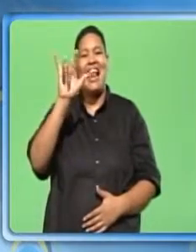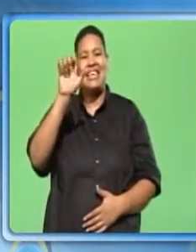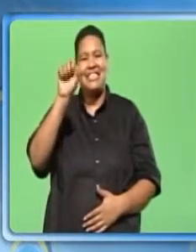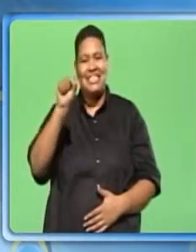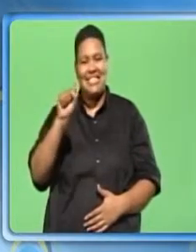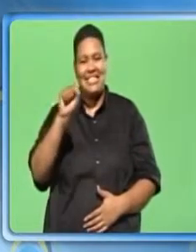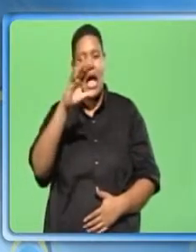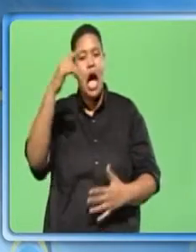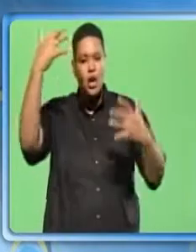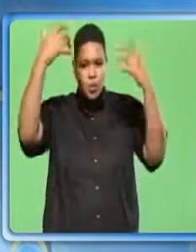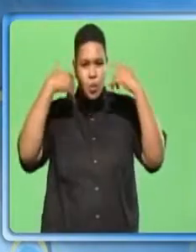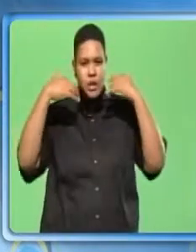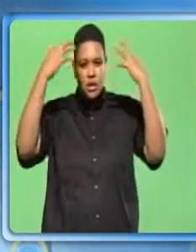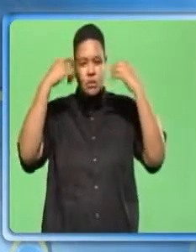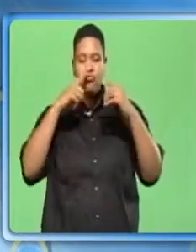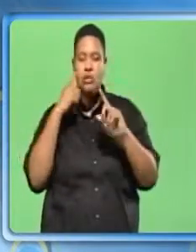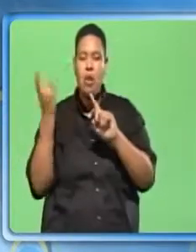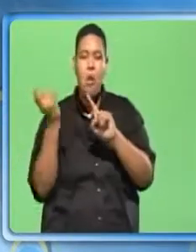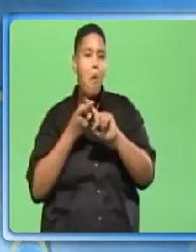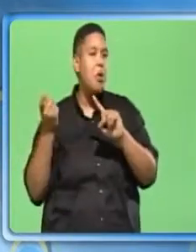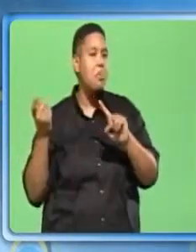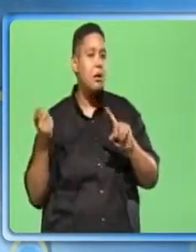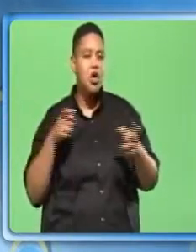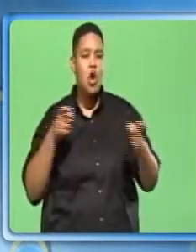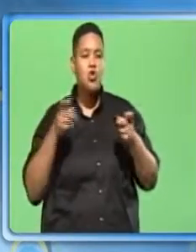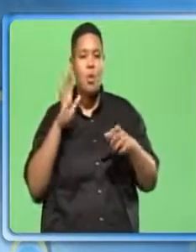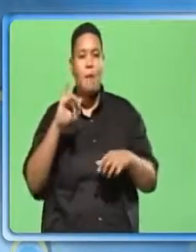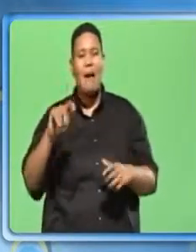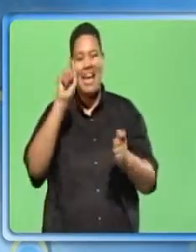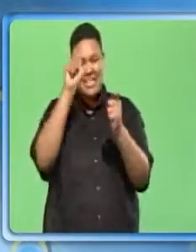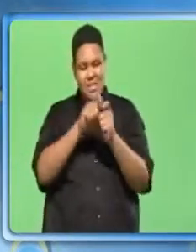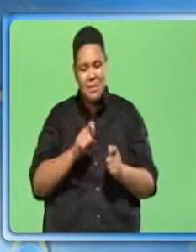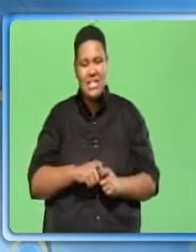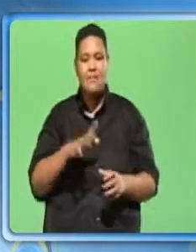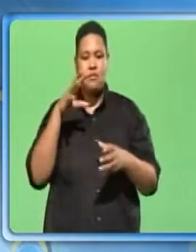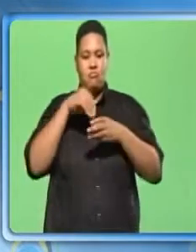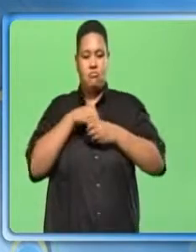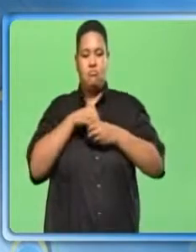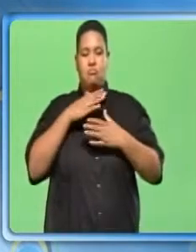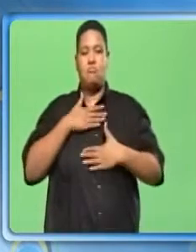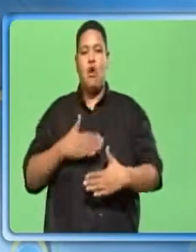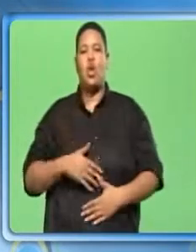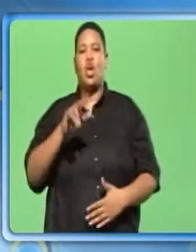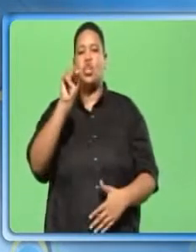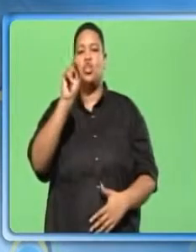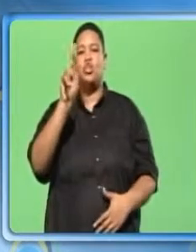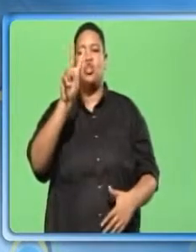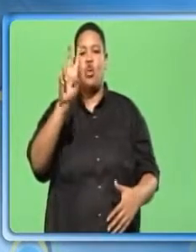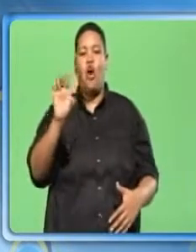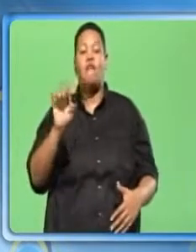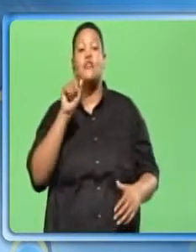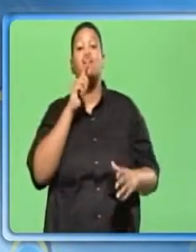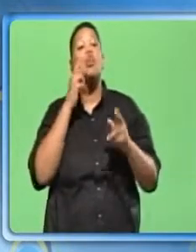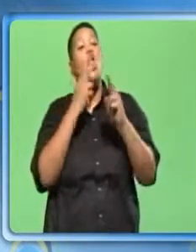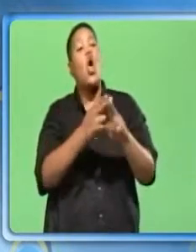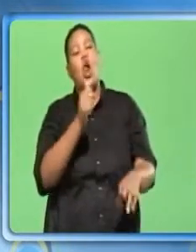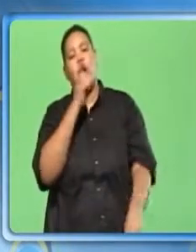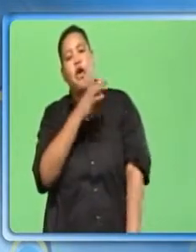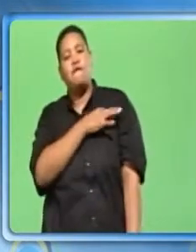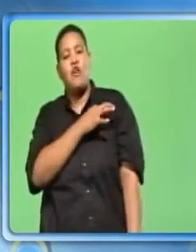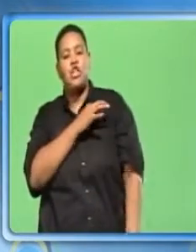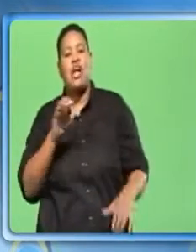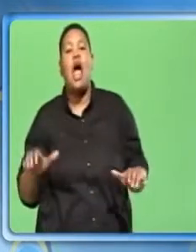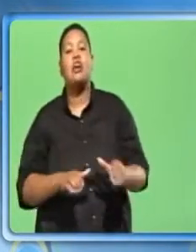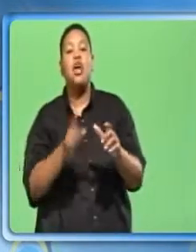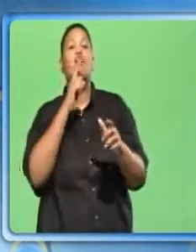and sweating are automatically controlled by specific nerves of the body. These actions are involuntary actions, and